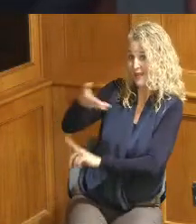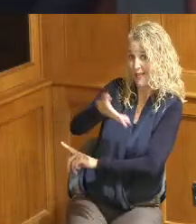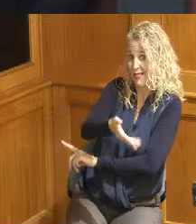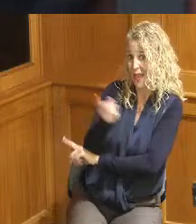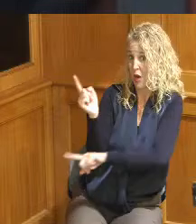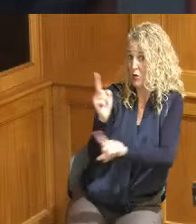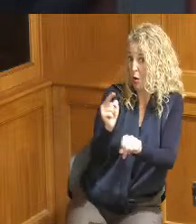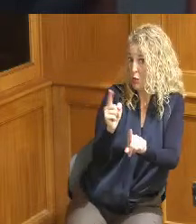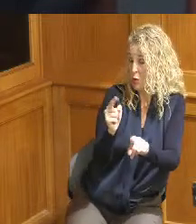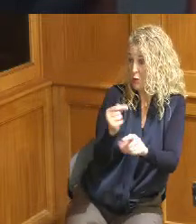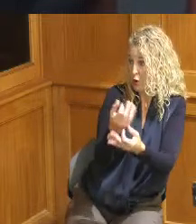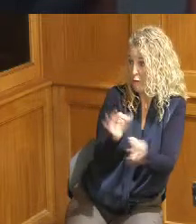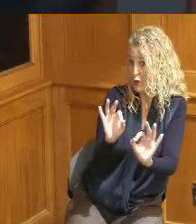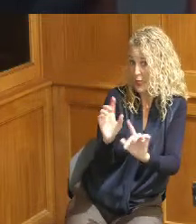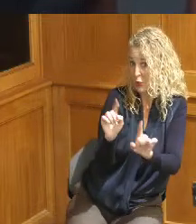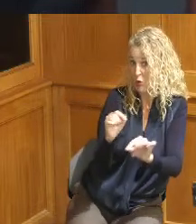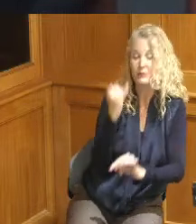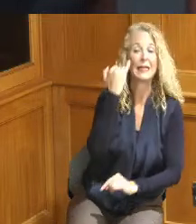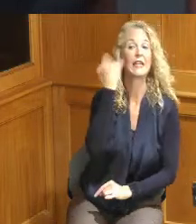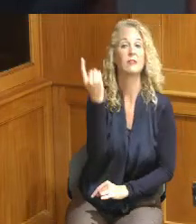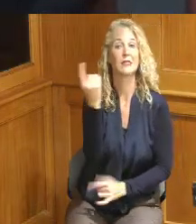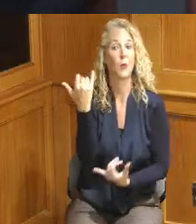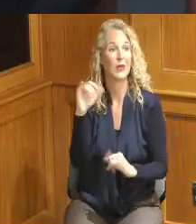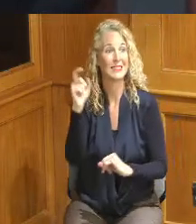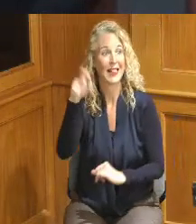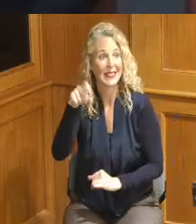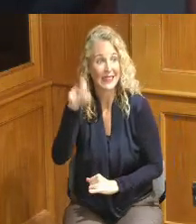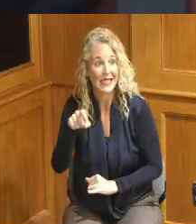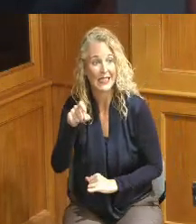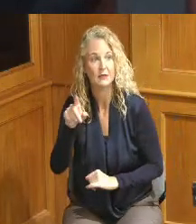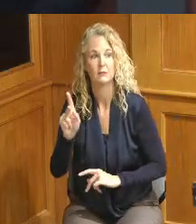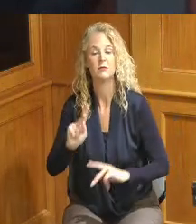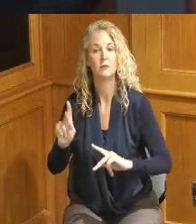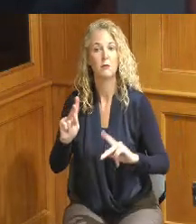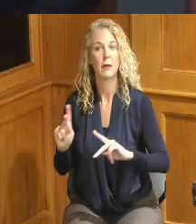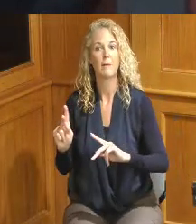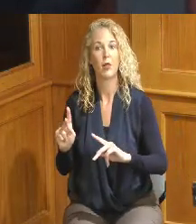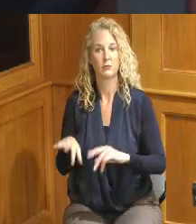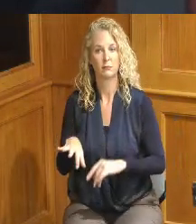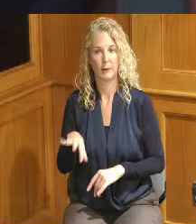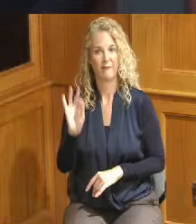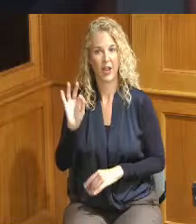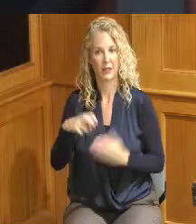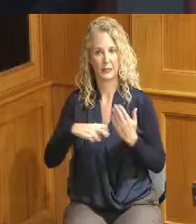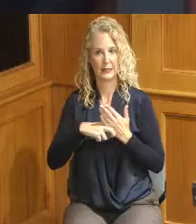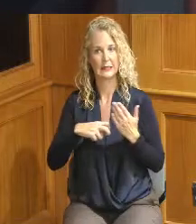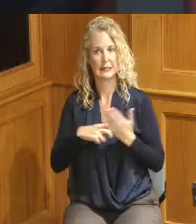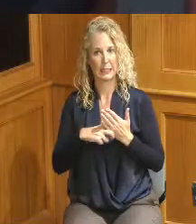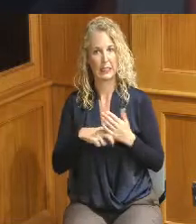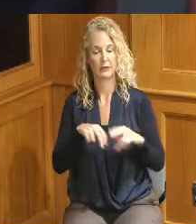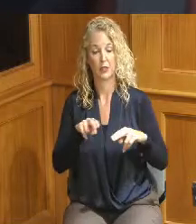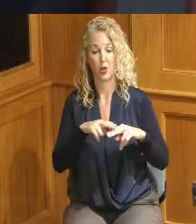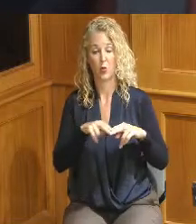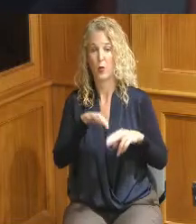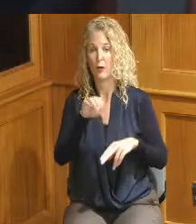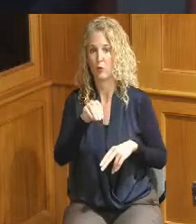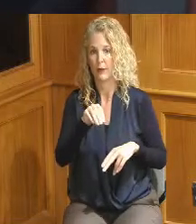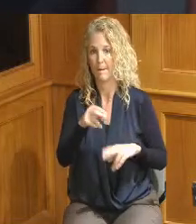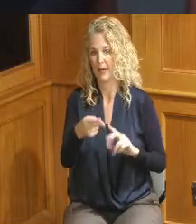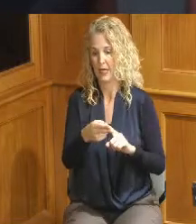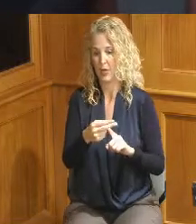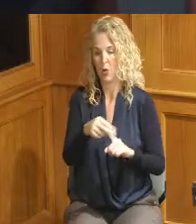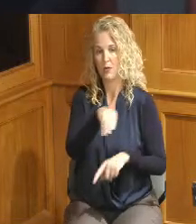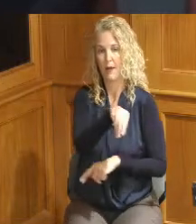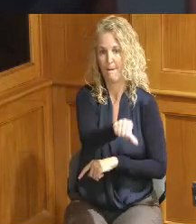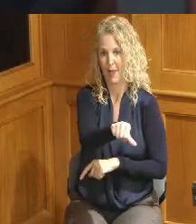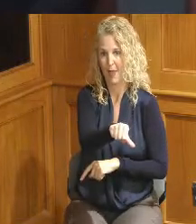out. And then if somebody needed a place to stay, they could go there and get the voucher, and the railroad is paying for the hotels.